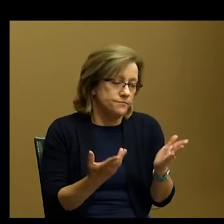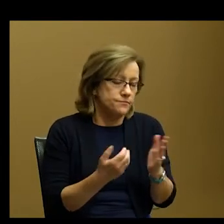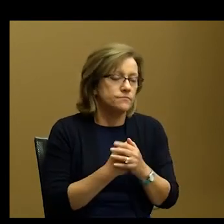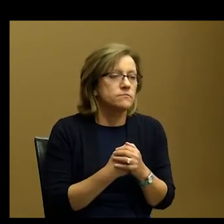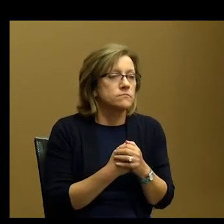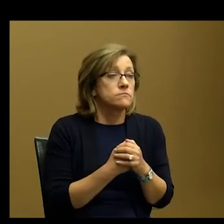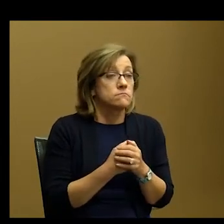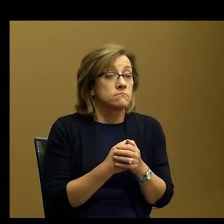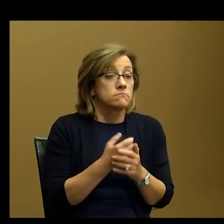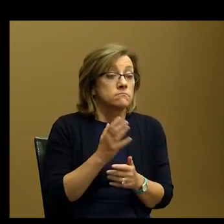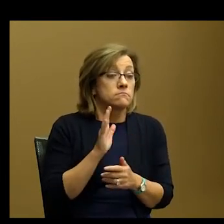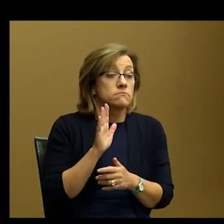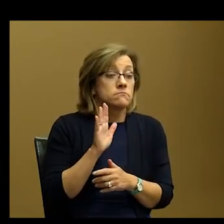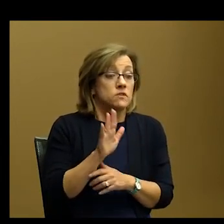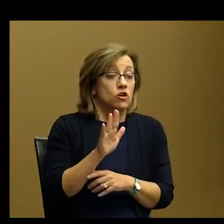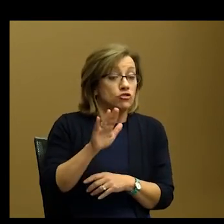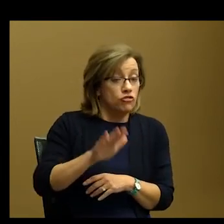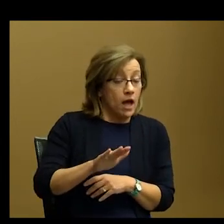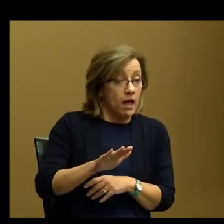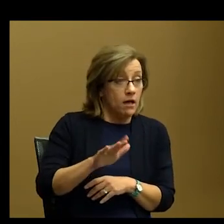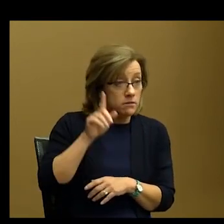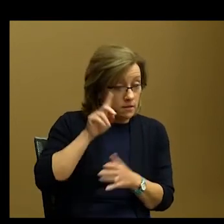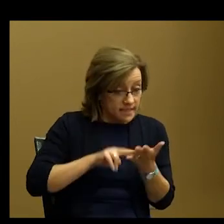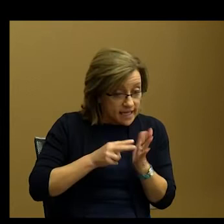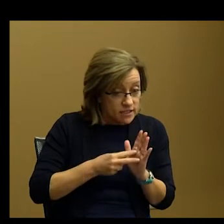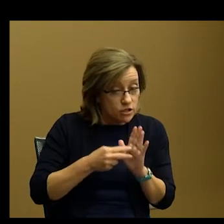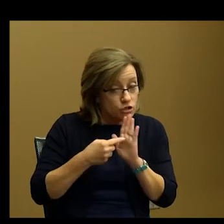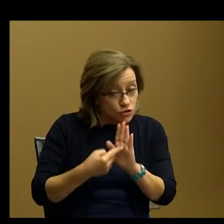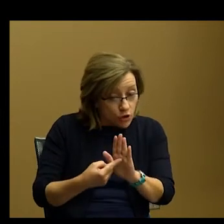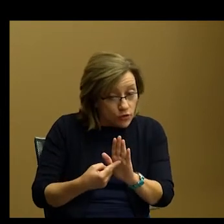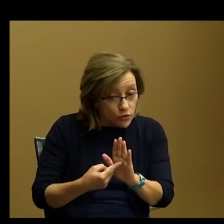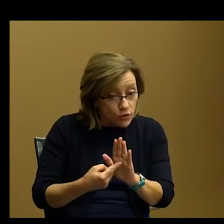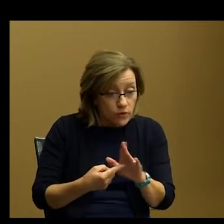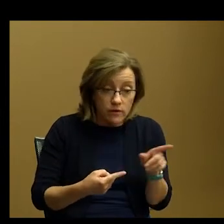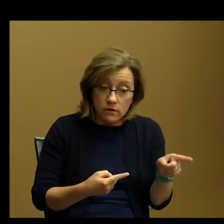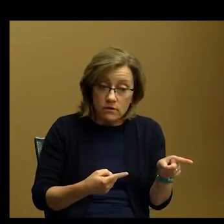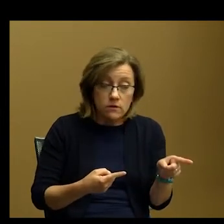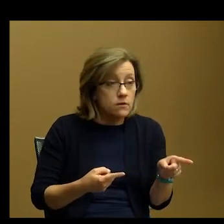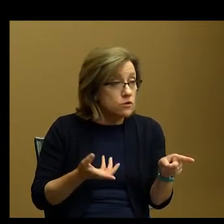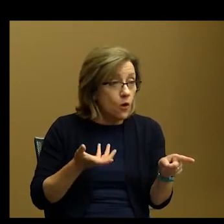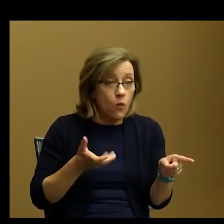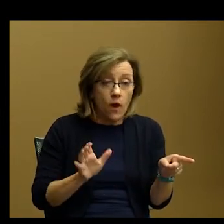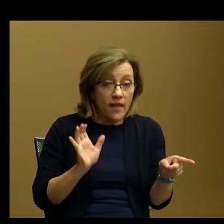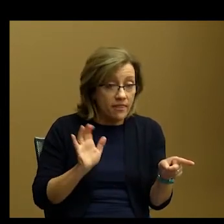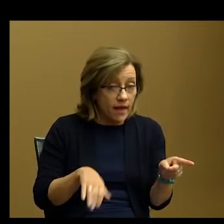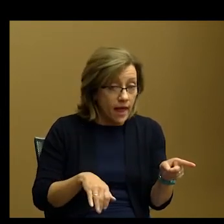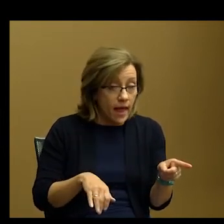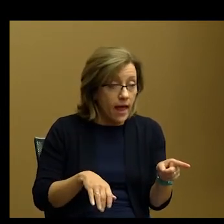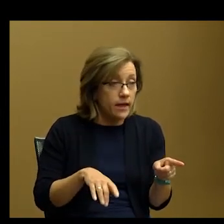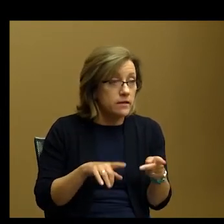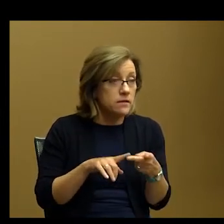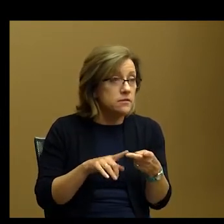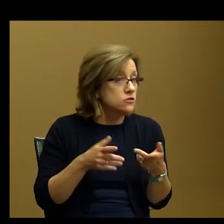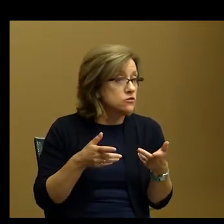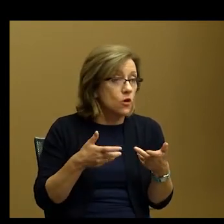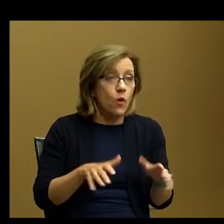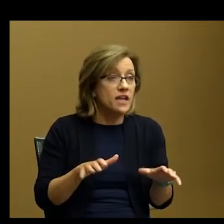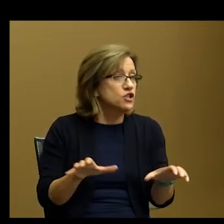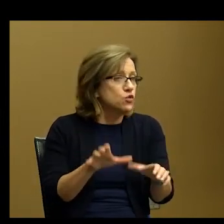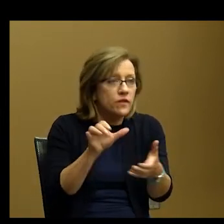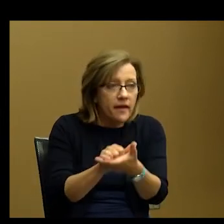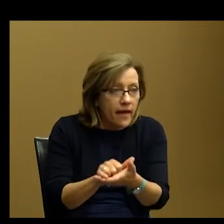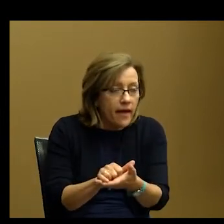child intentionally show you that he or she doesn't want a certain thing or a certain activity? If